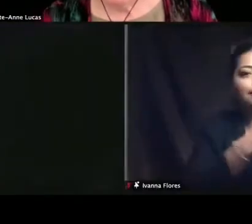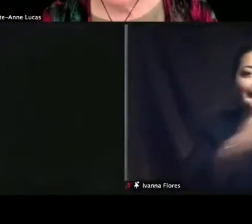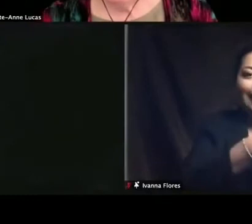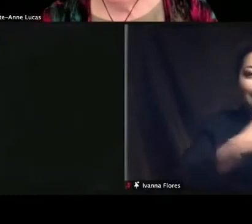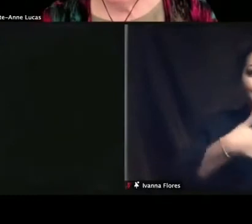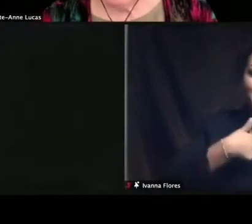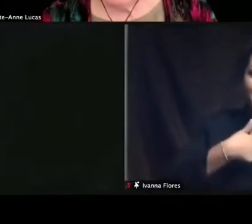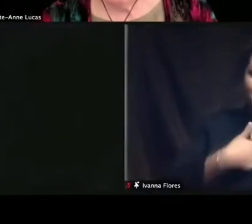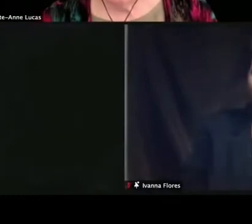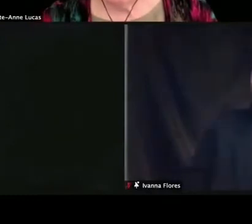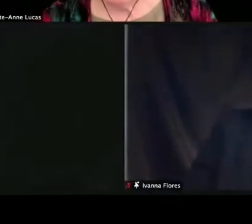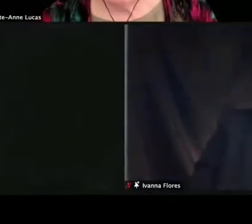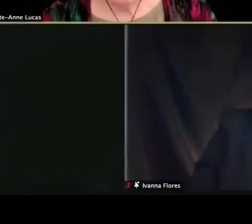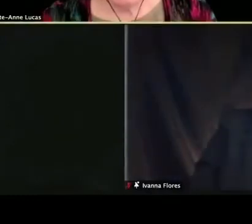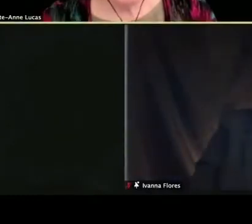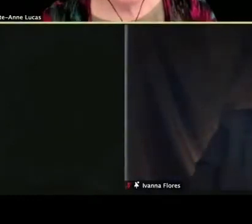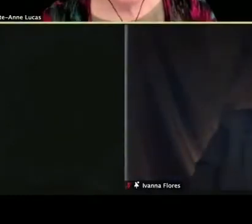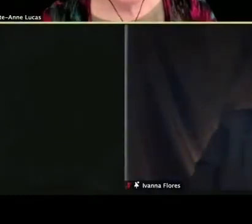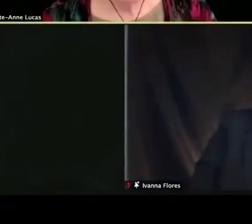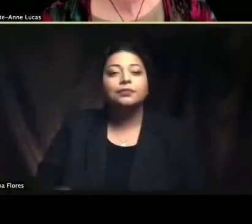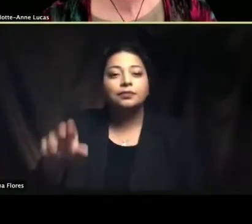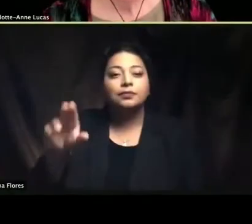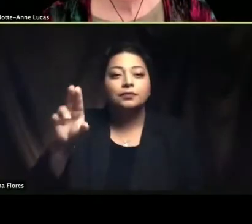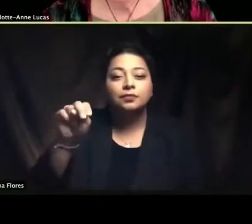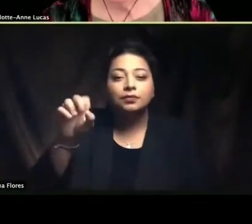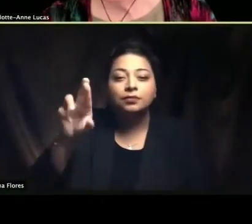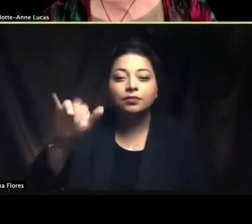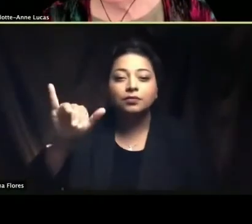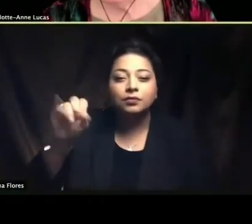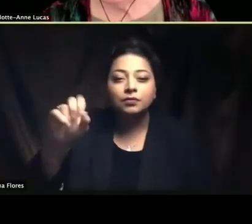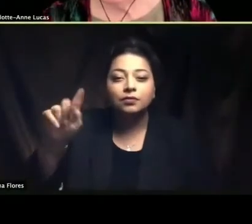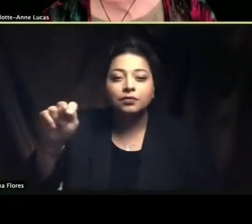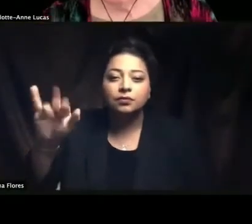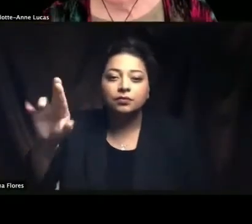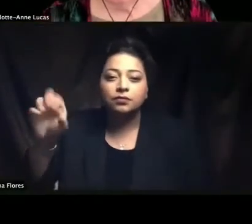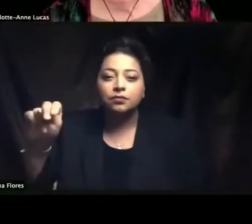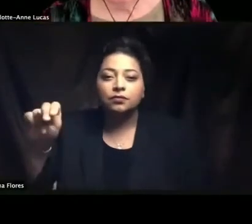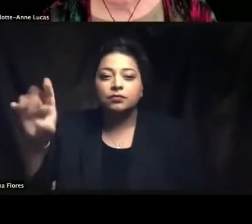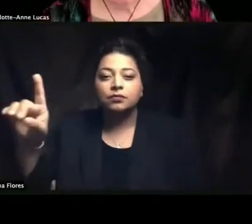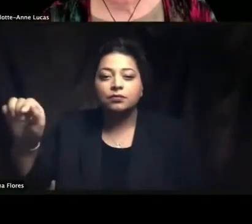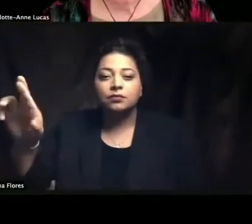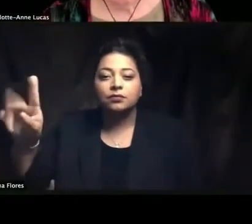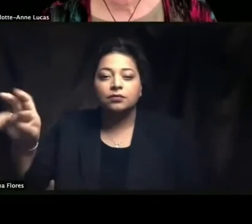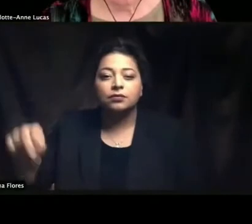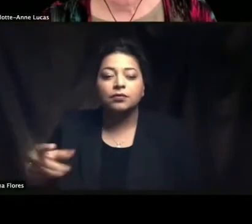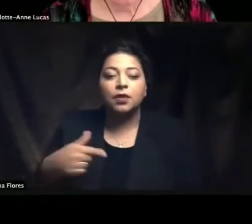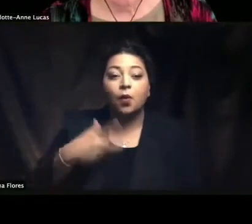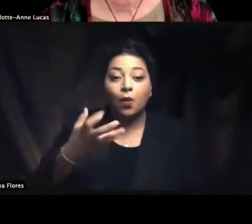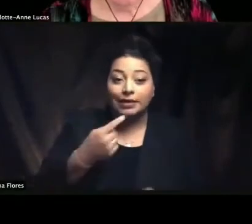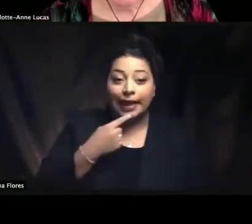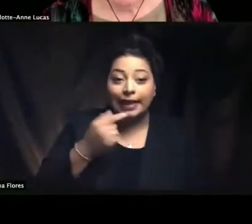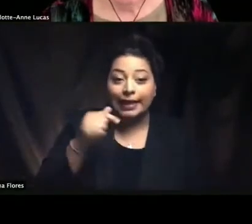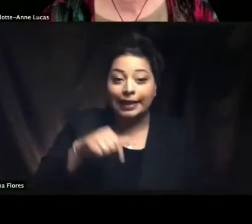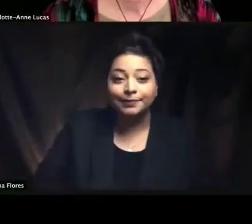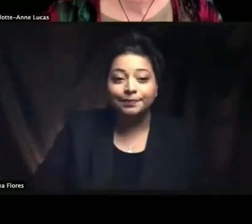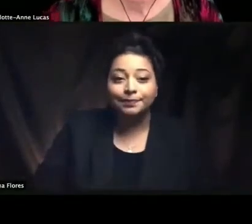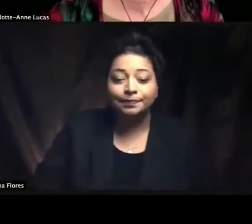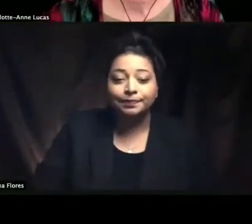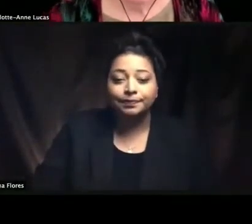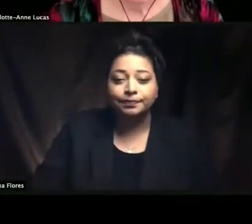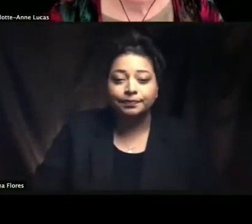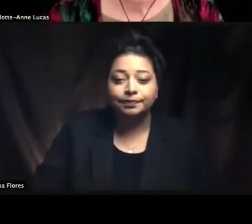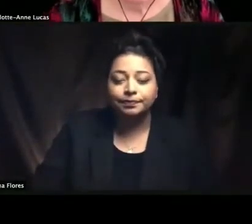Thank you. And next is Norris Tyrone Darden. Yes, ma'am. I want to close by saying this. I